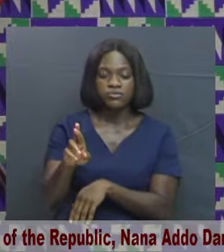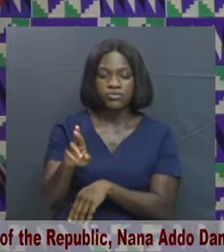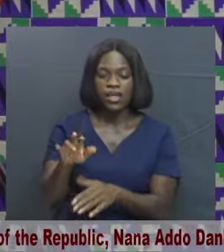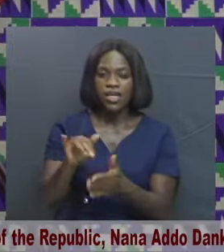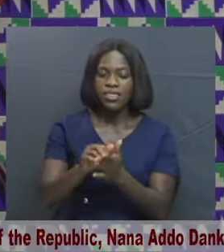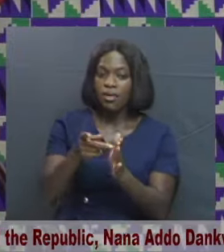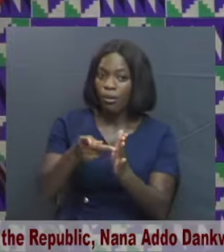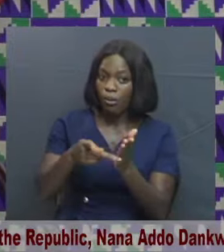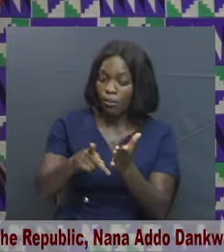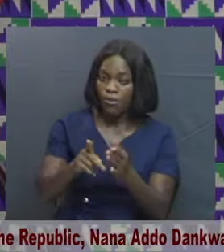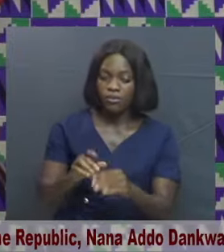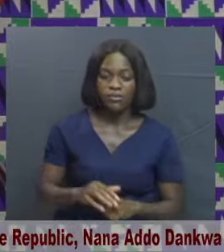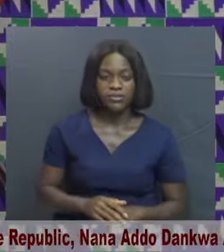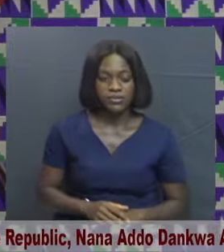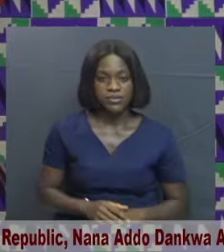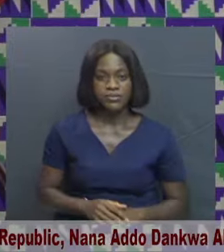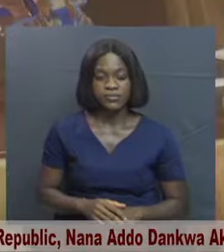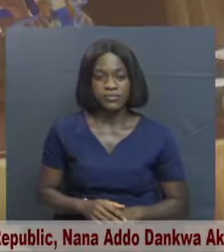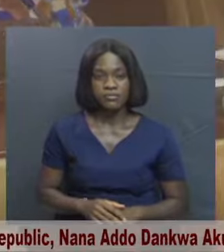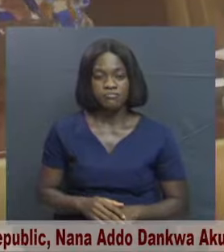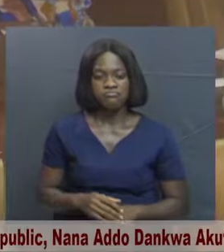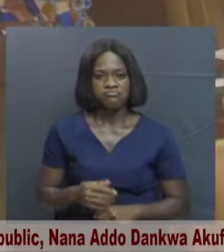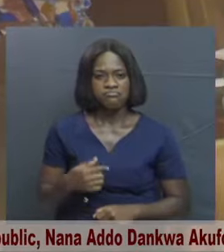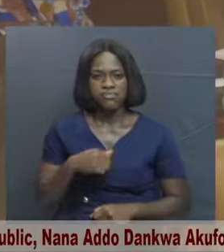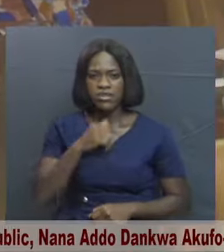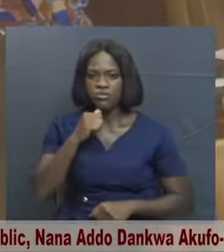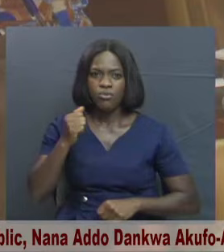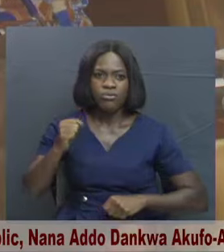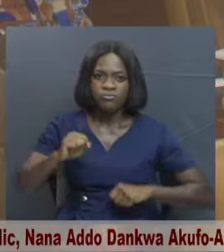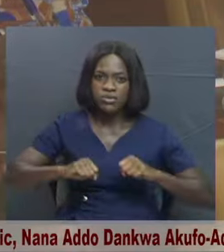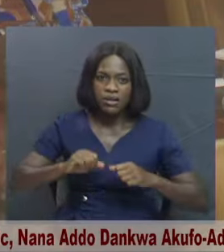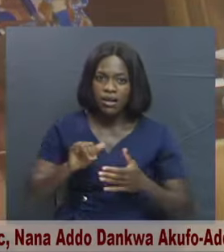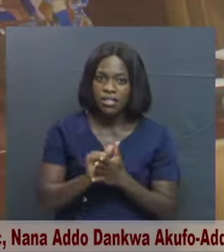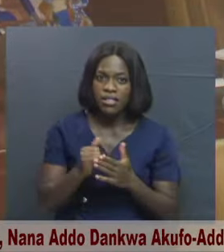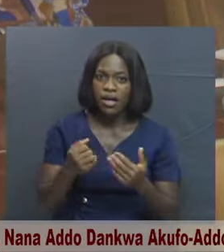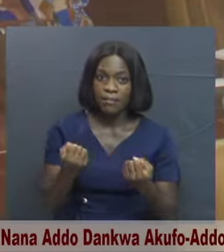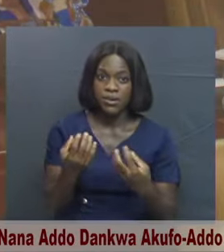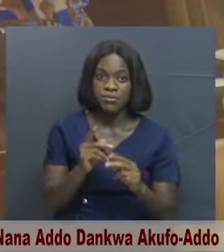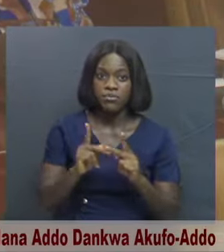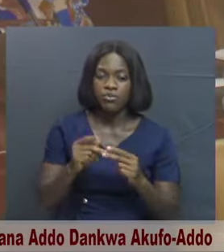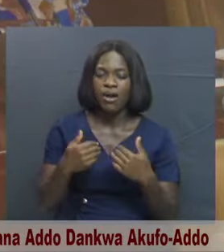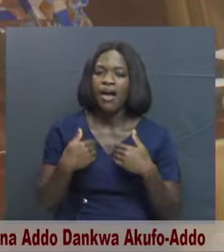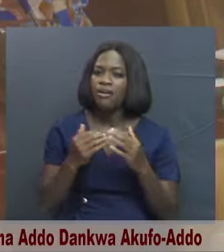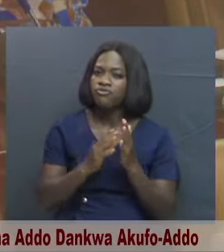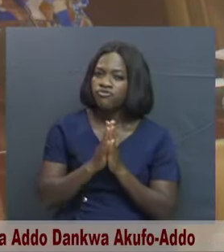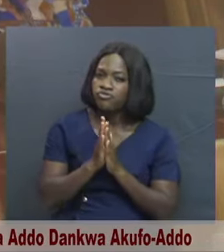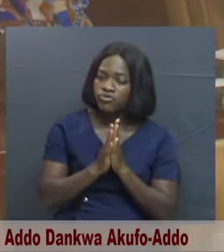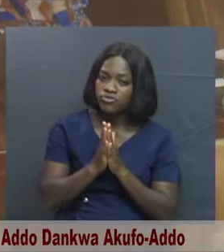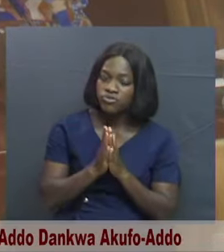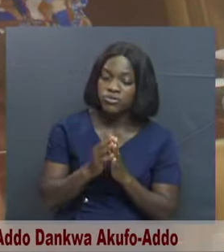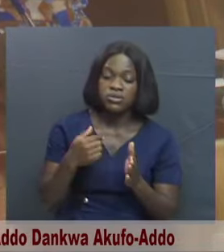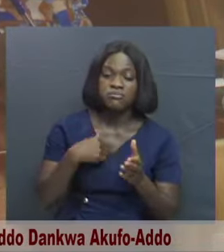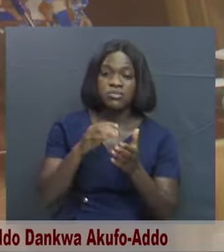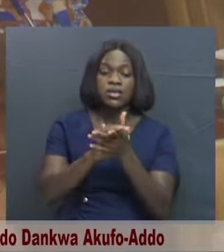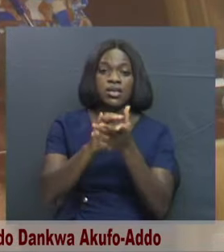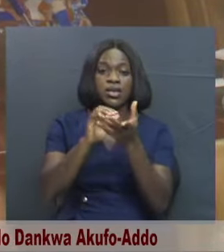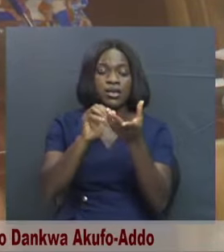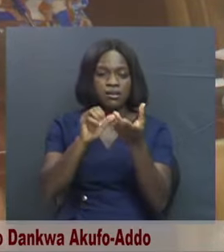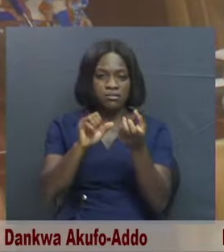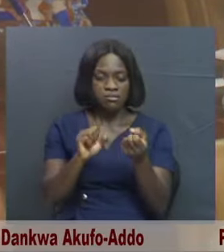Railway line I have no doubt it will attract a lot of interest I'm a great believer in the importance of